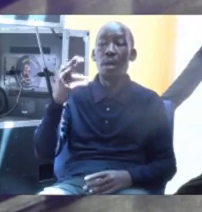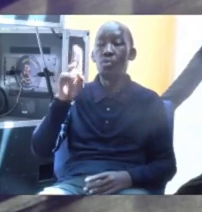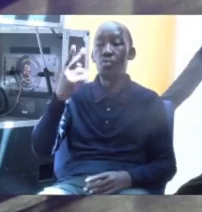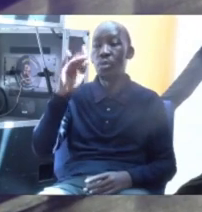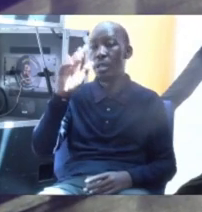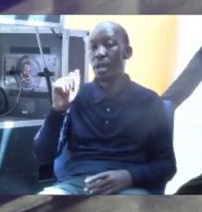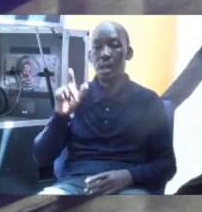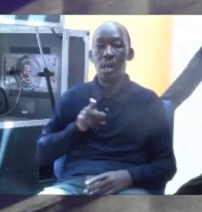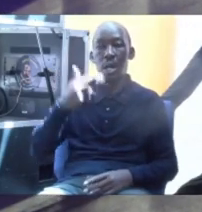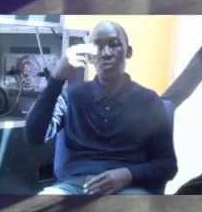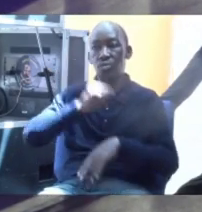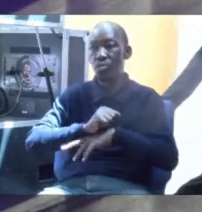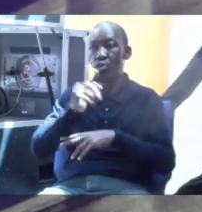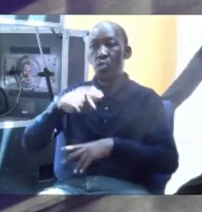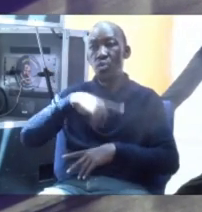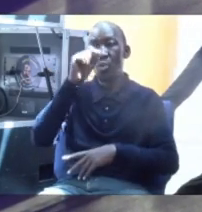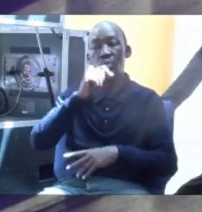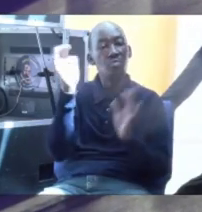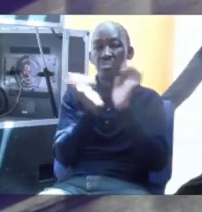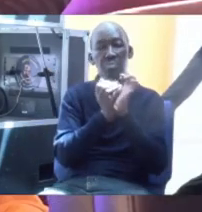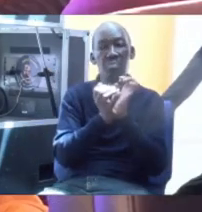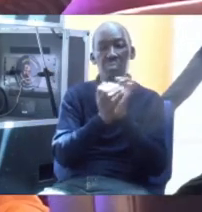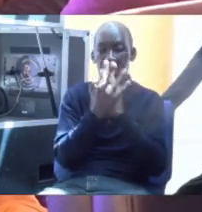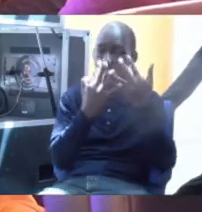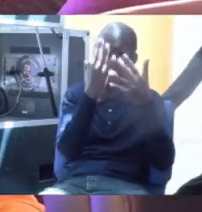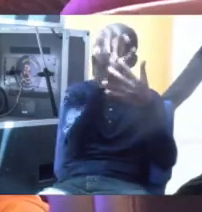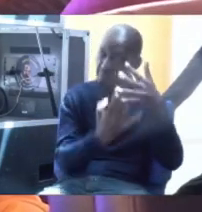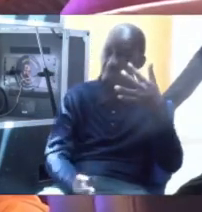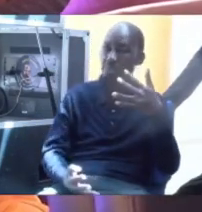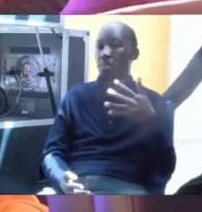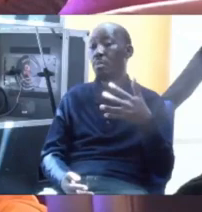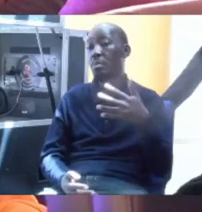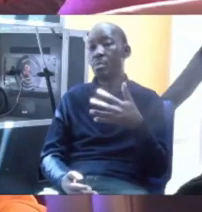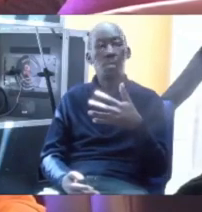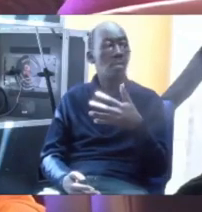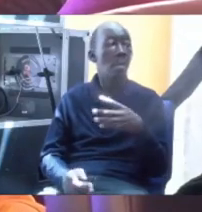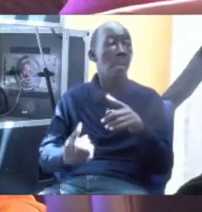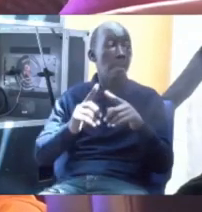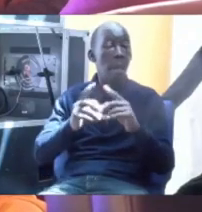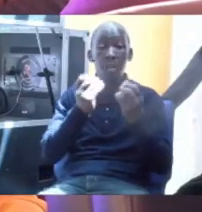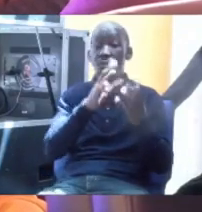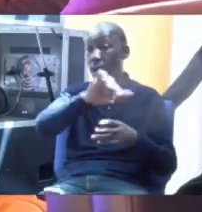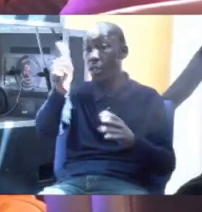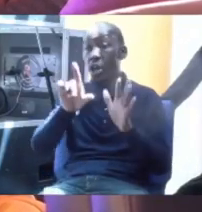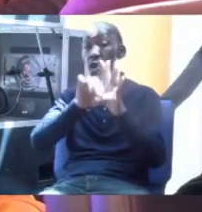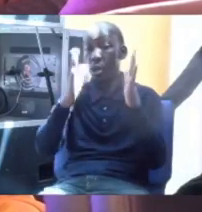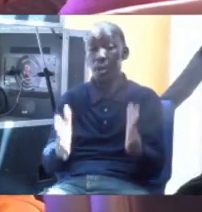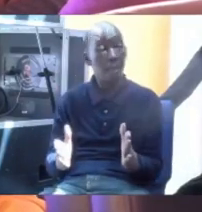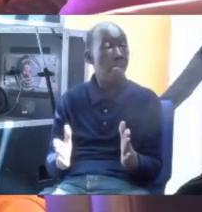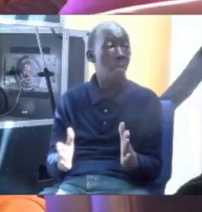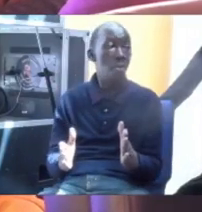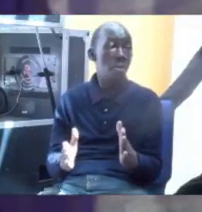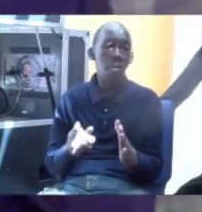cha kutoka Kahuya. You shall go to jail. Utafungwa. But give it to another lawyer. Lakini mpe